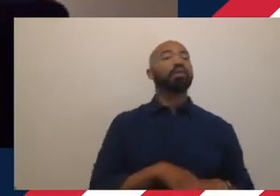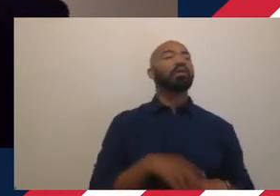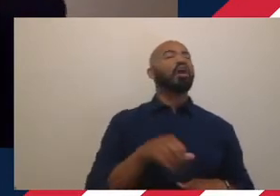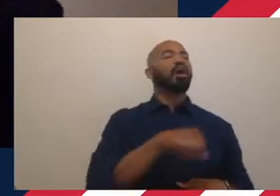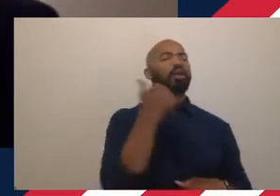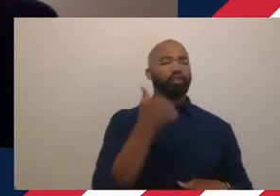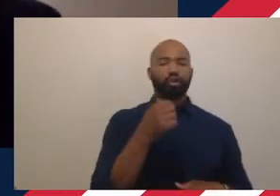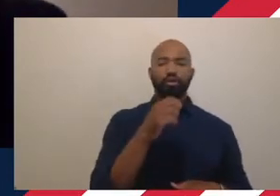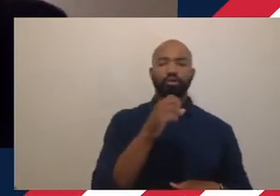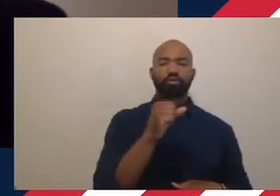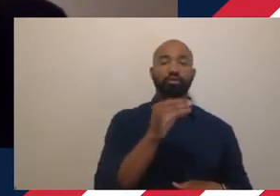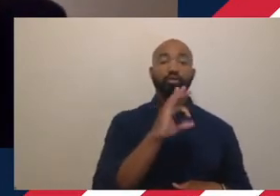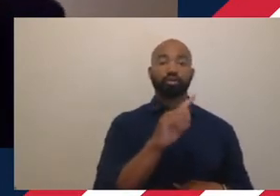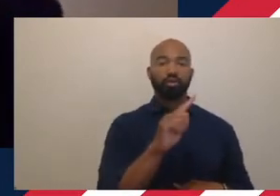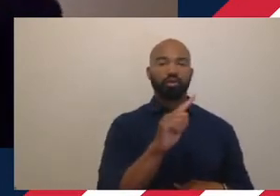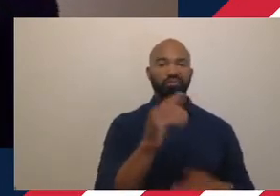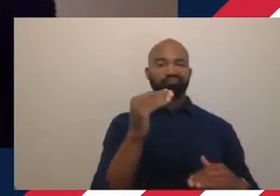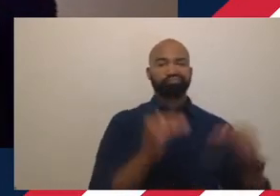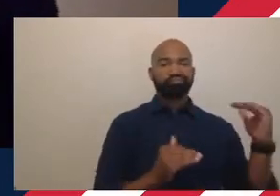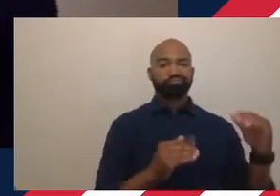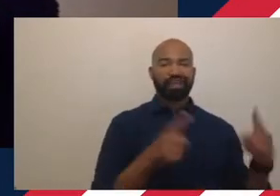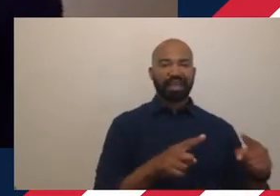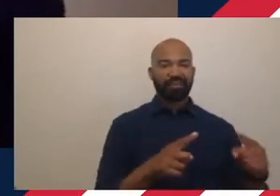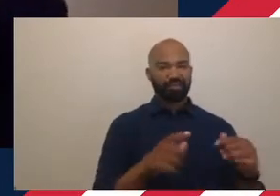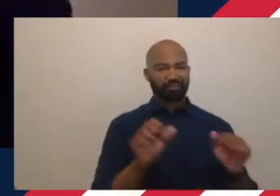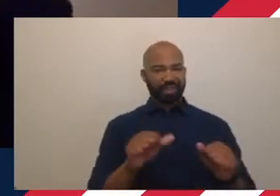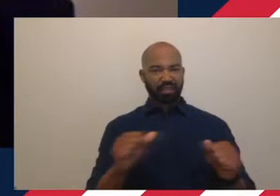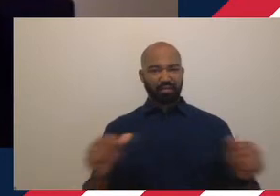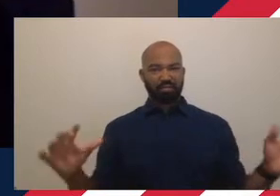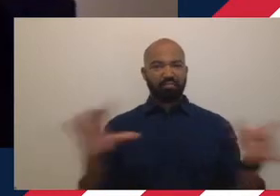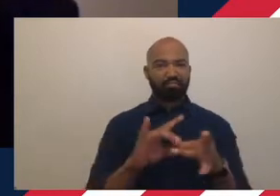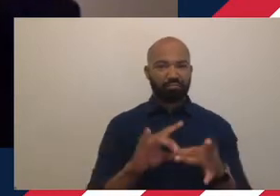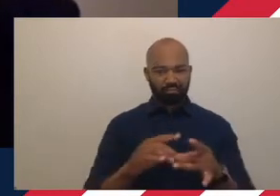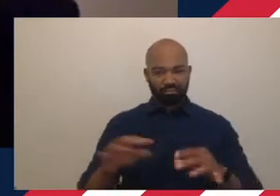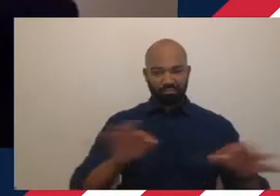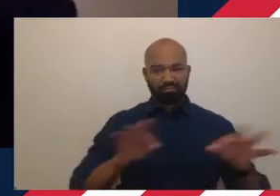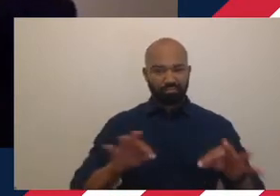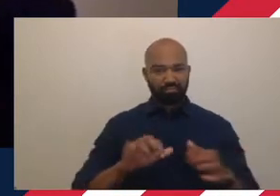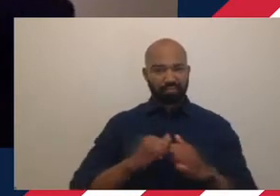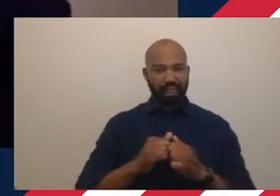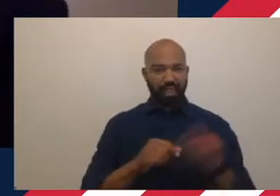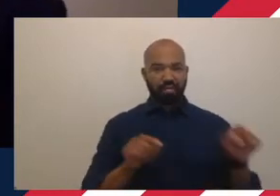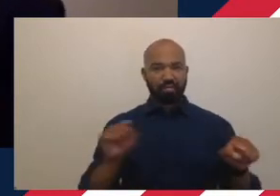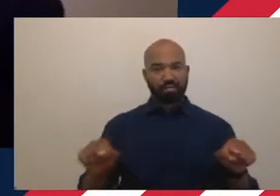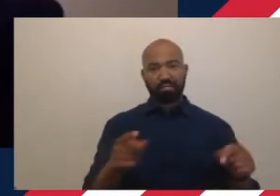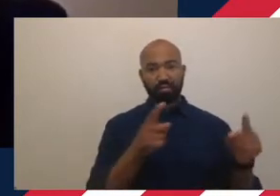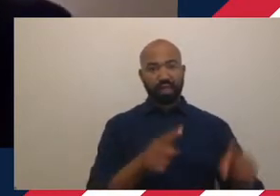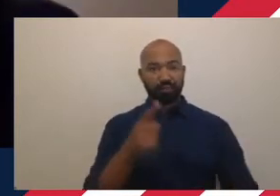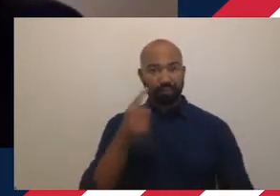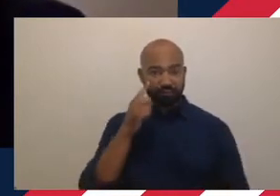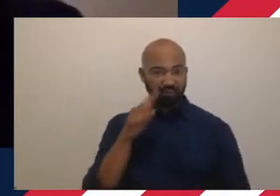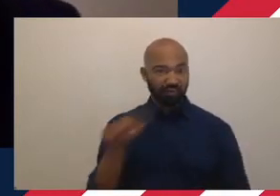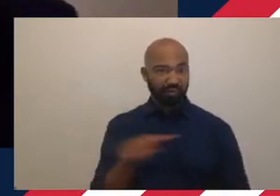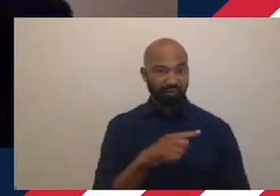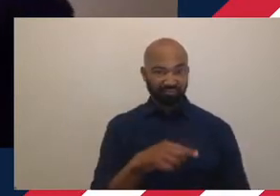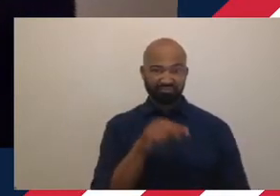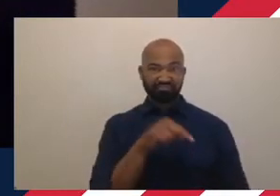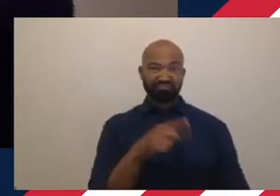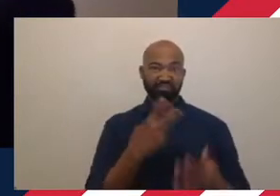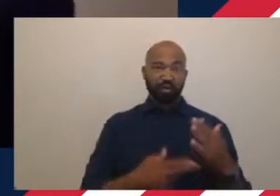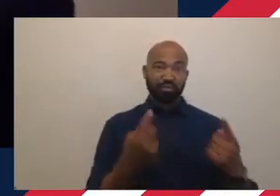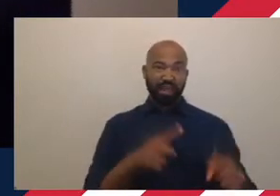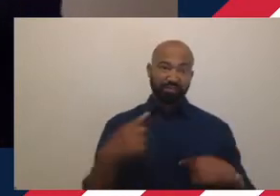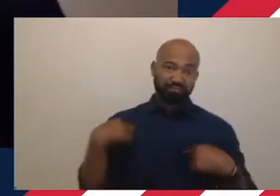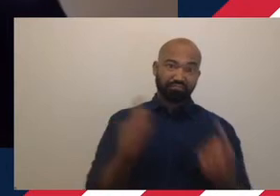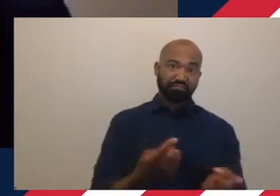social inequalities that, you know, have been present in the community for a long time. And then, of